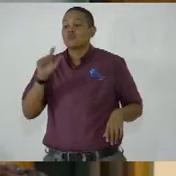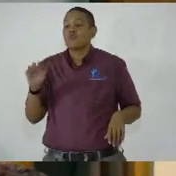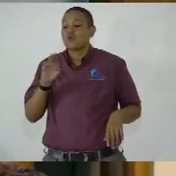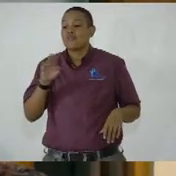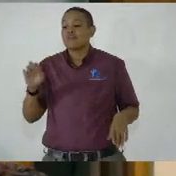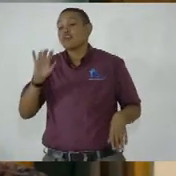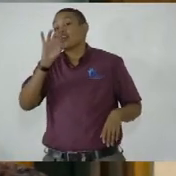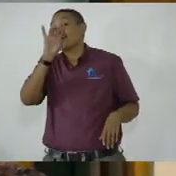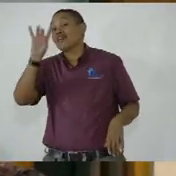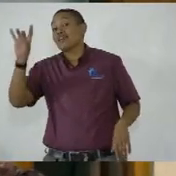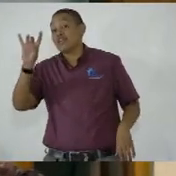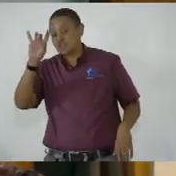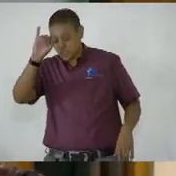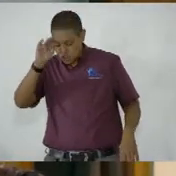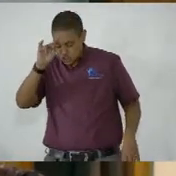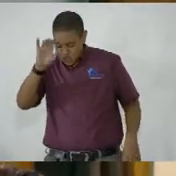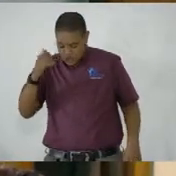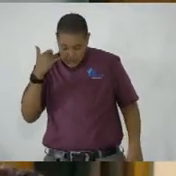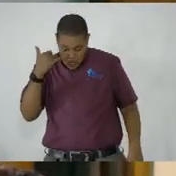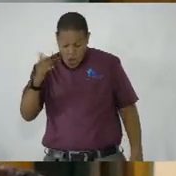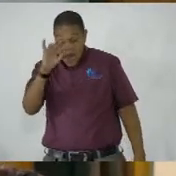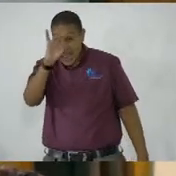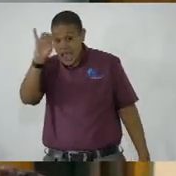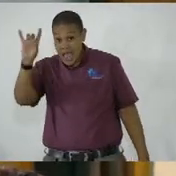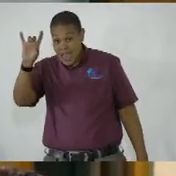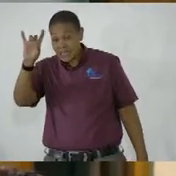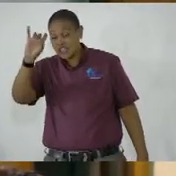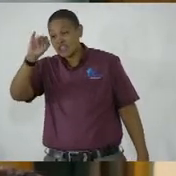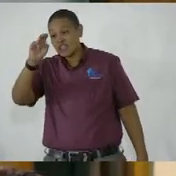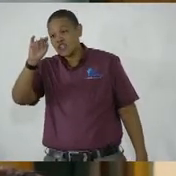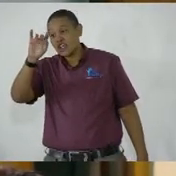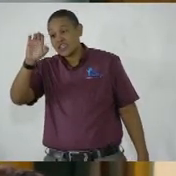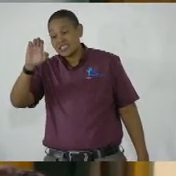888 Justice, which is, Madam Speaker,